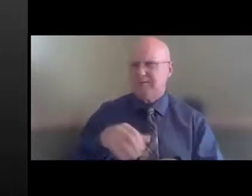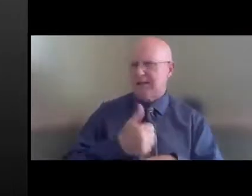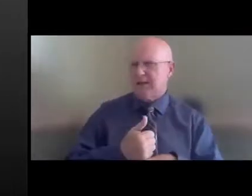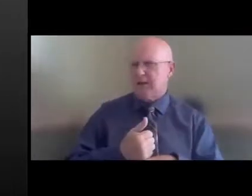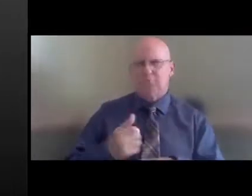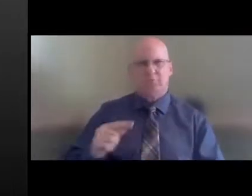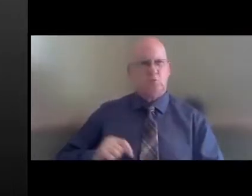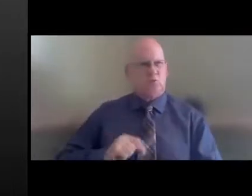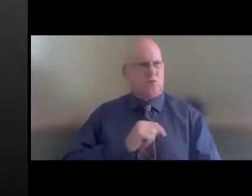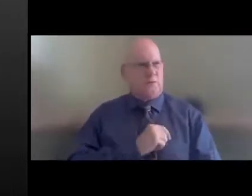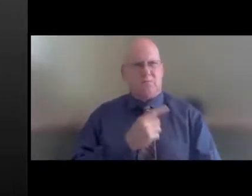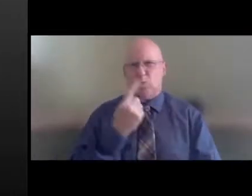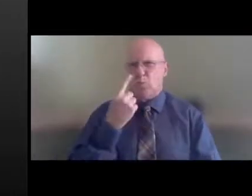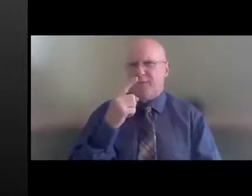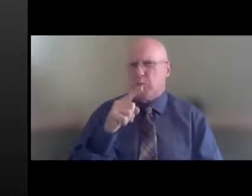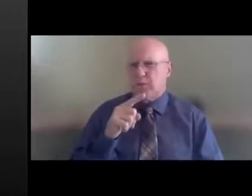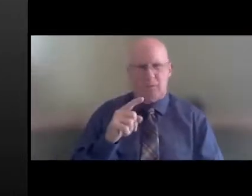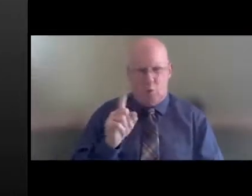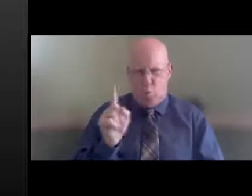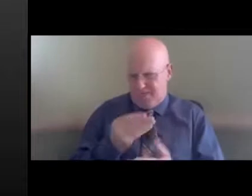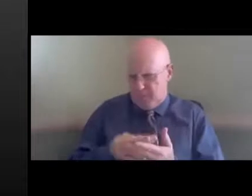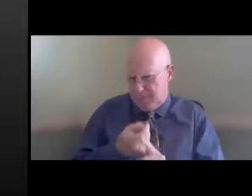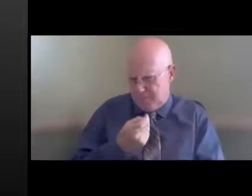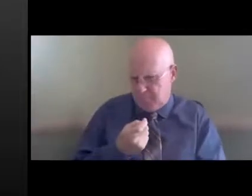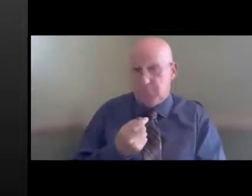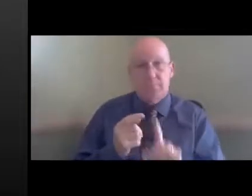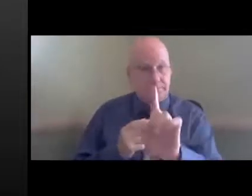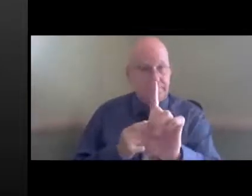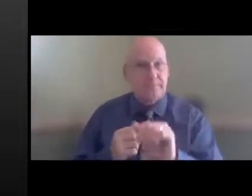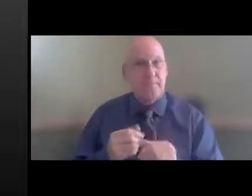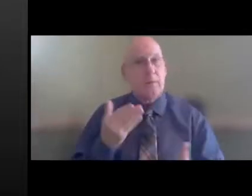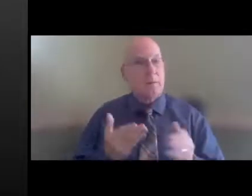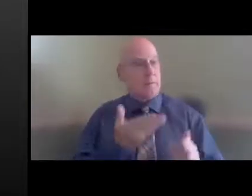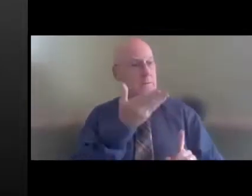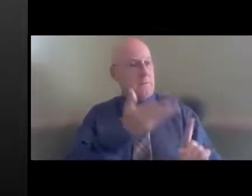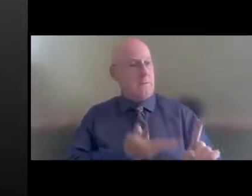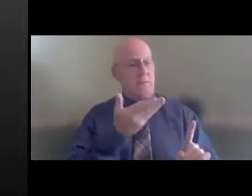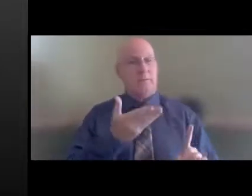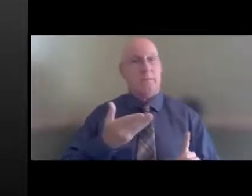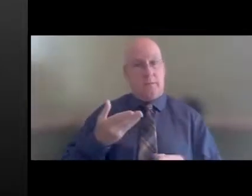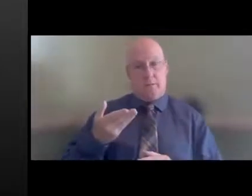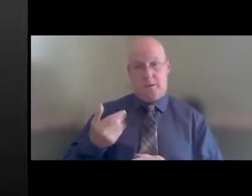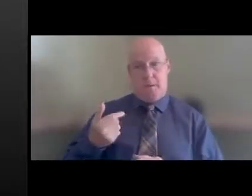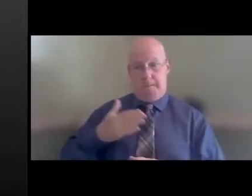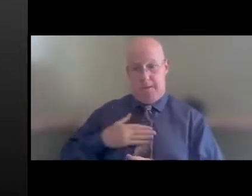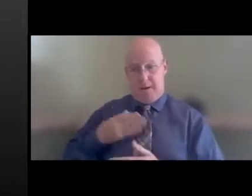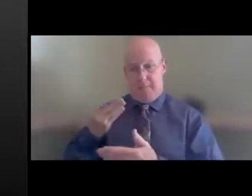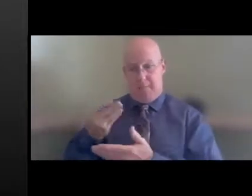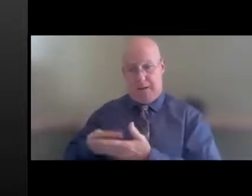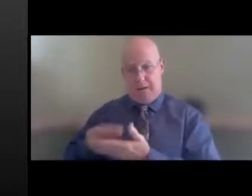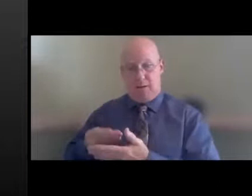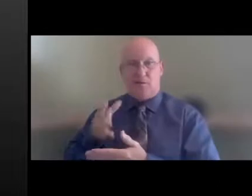or what would be the source of the funds? Maybe the individual receives an inheritance that was not properly